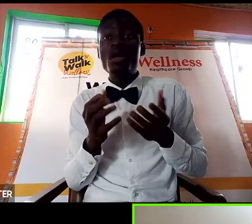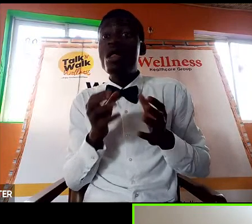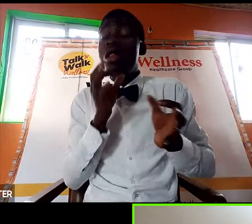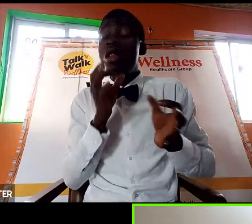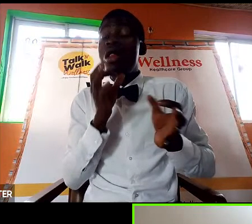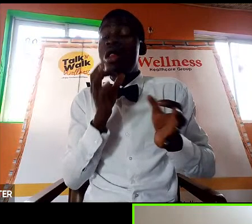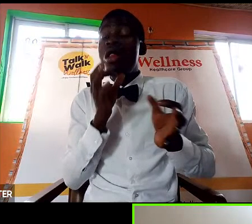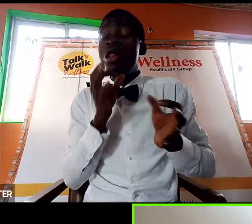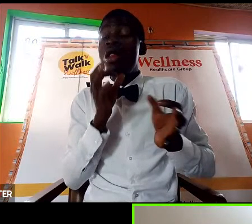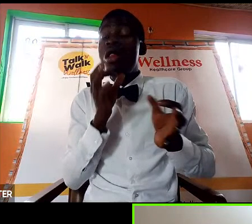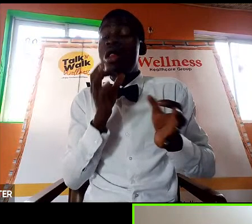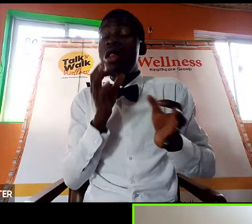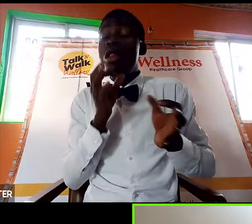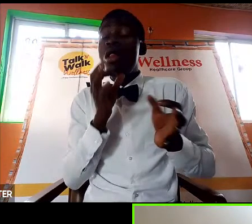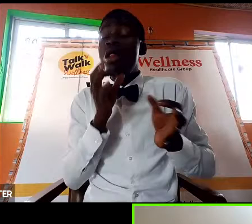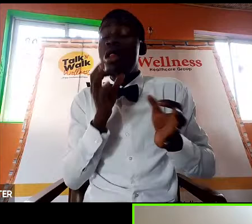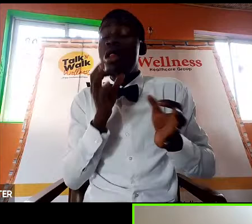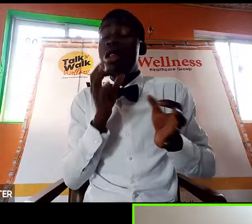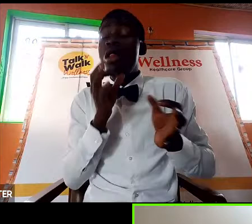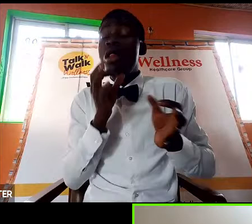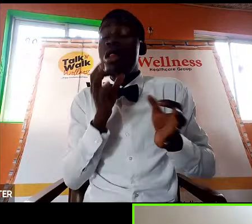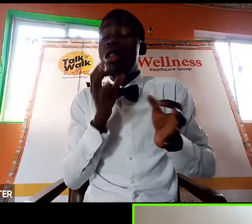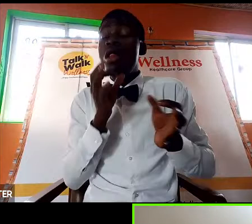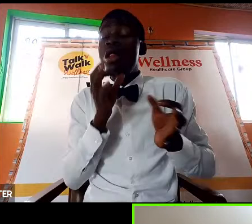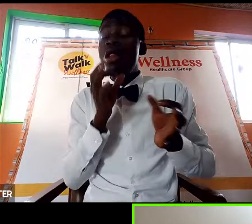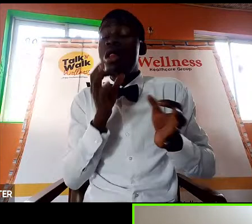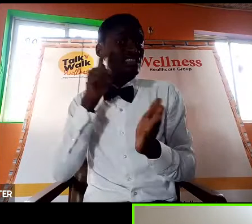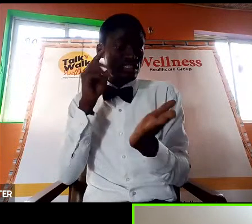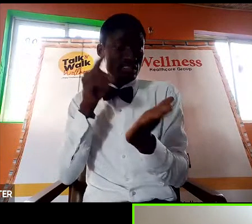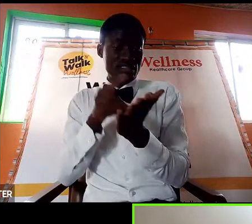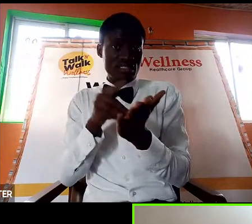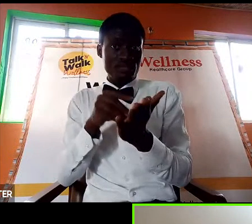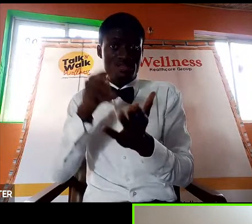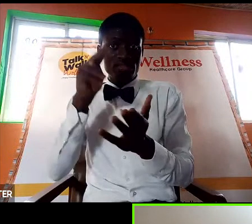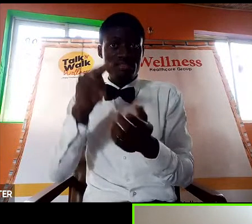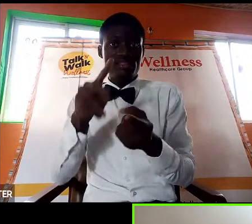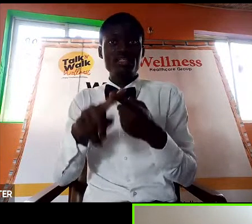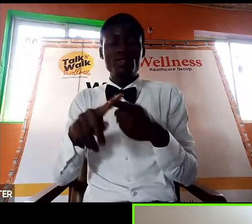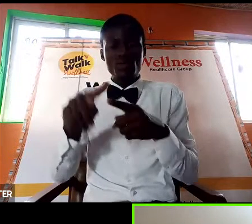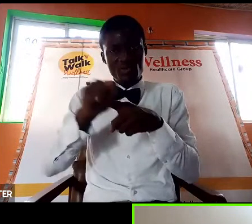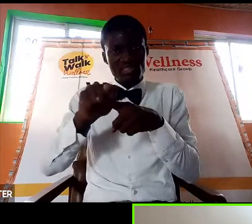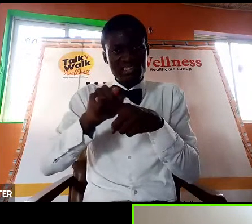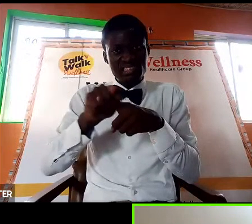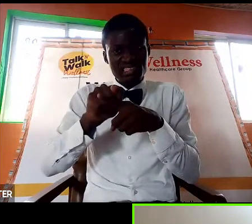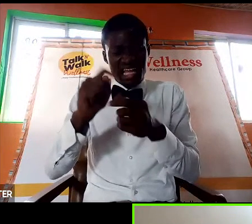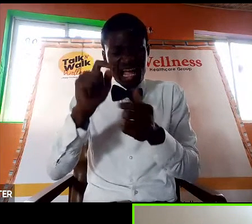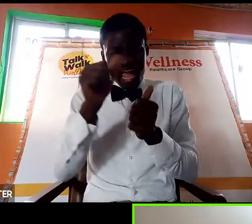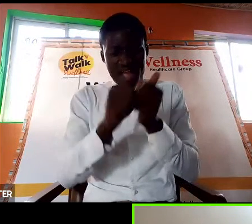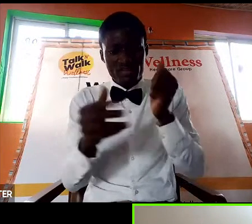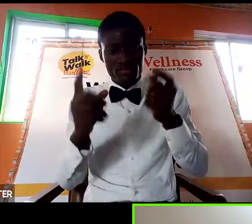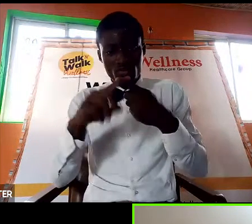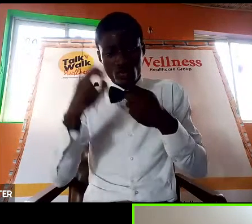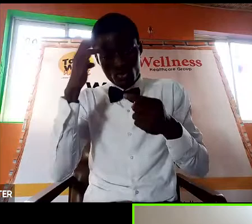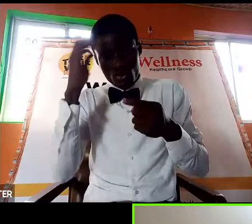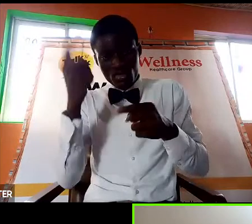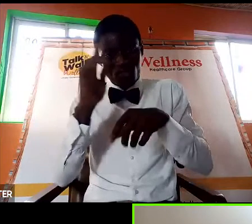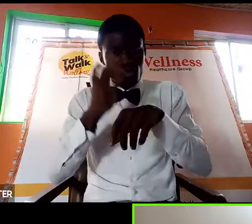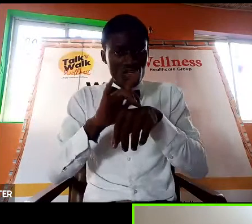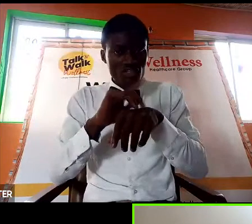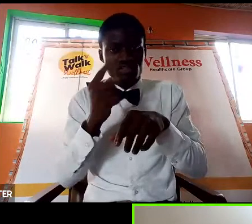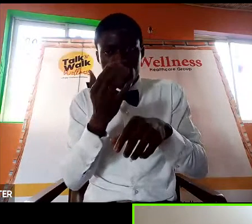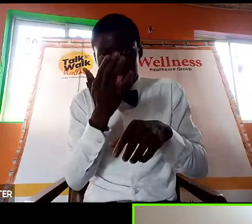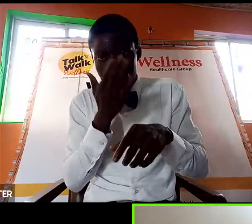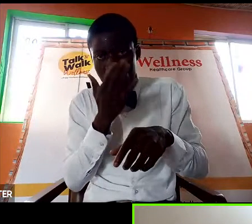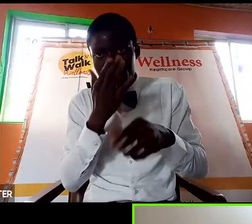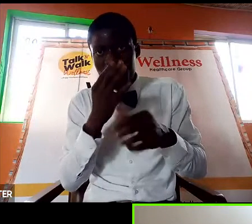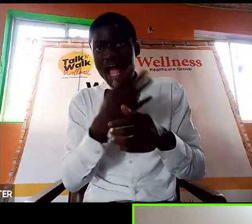train you or warm them up. It could be part of the exercises that, the touching, the licking and all of that. But what is more important